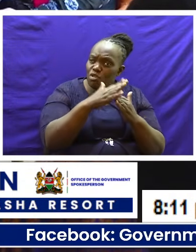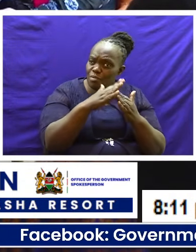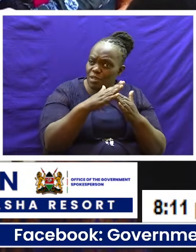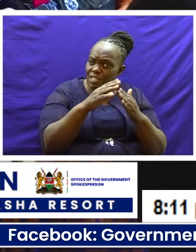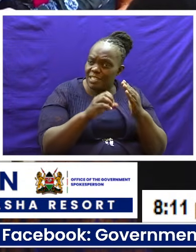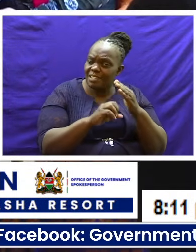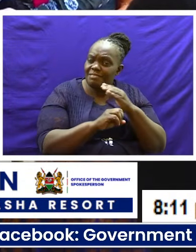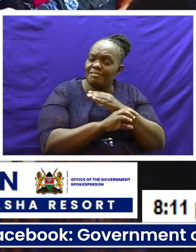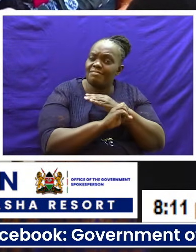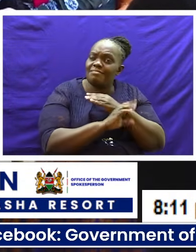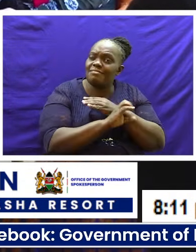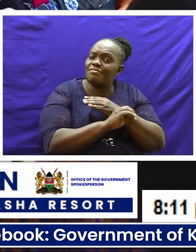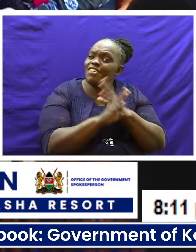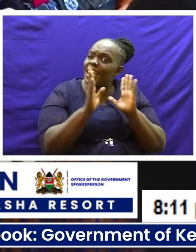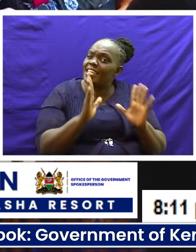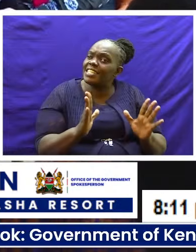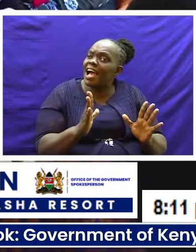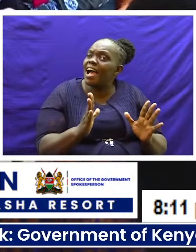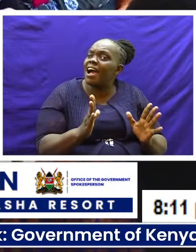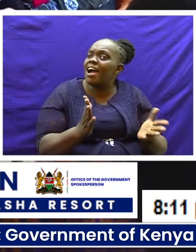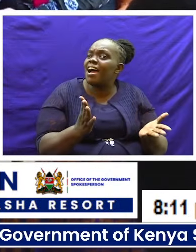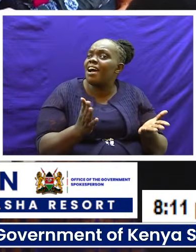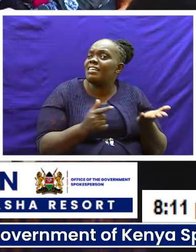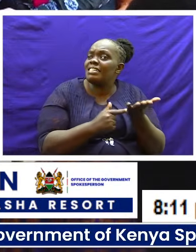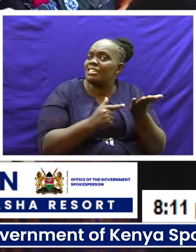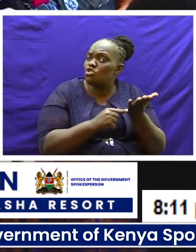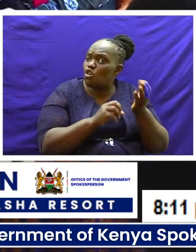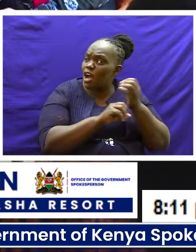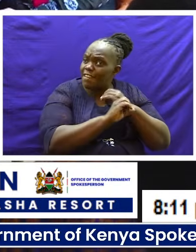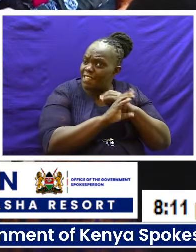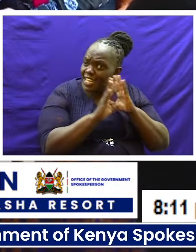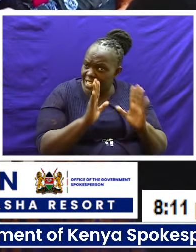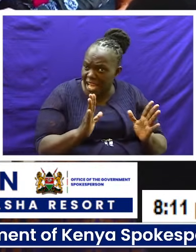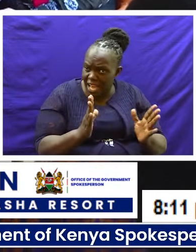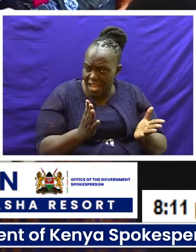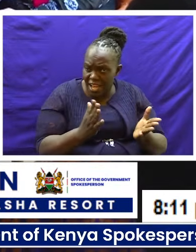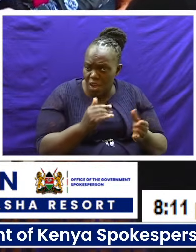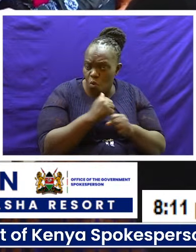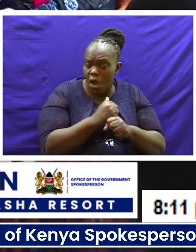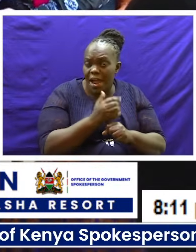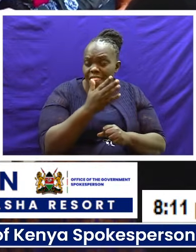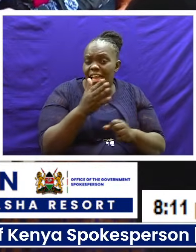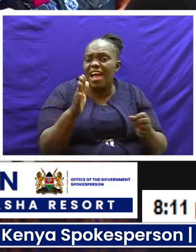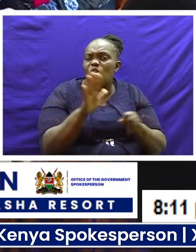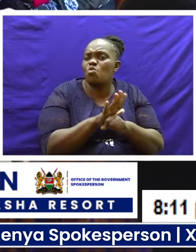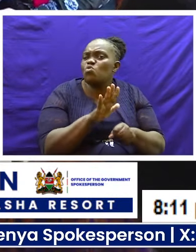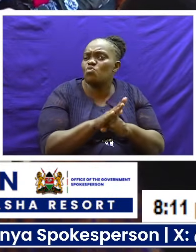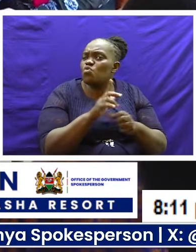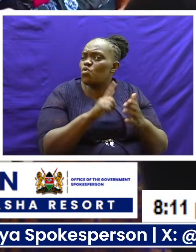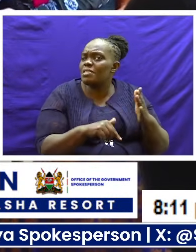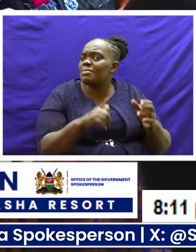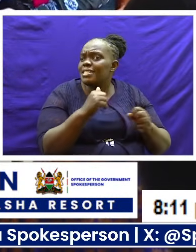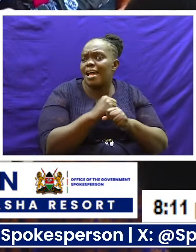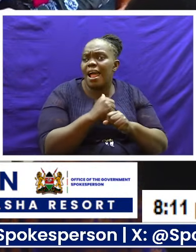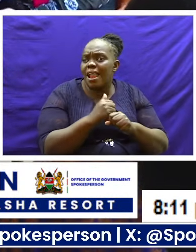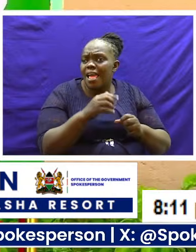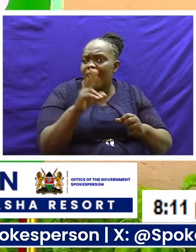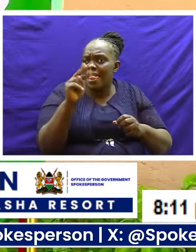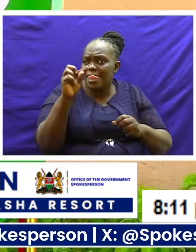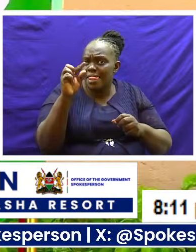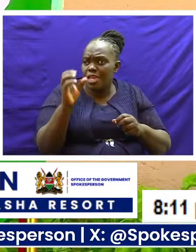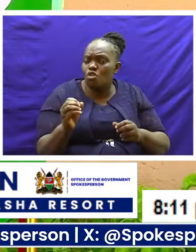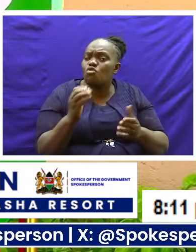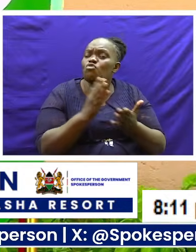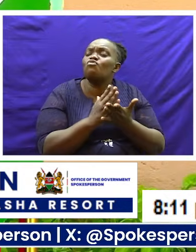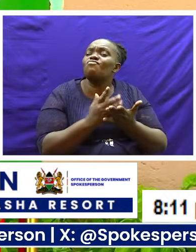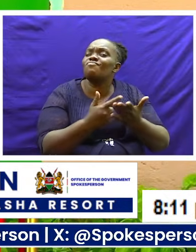advisor on community. How did you move now to government? A lot of what I did in the NGO was